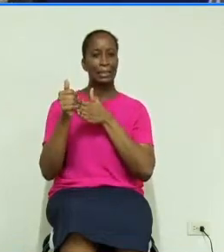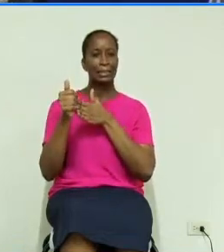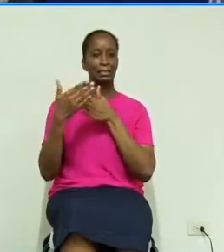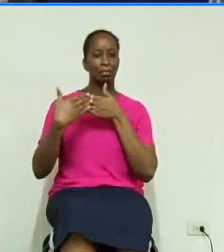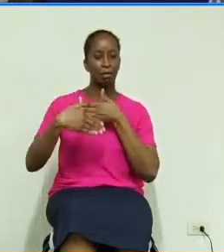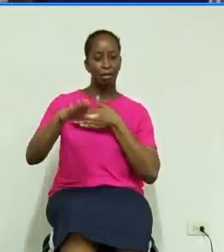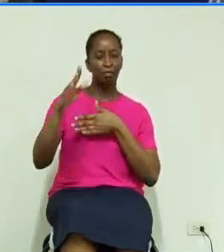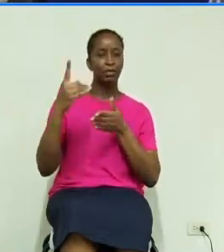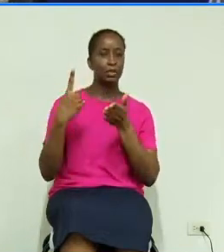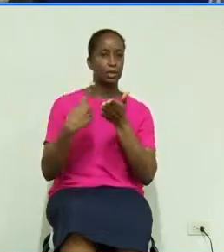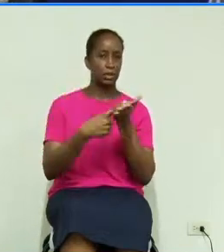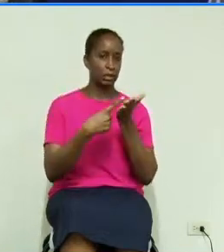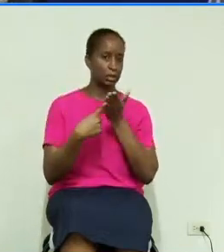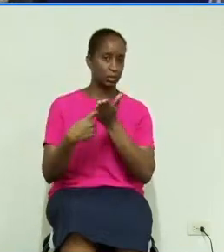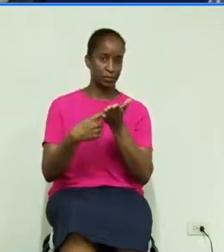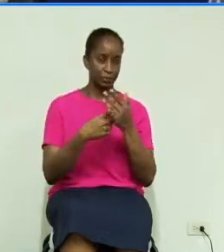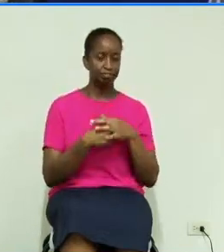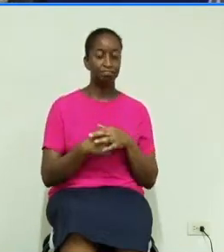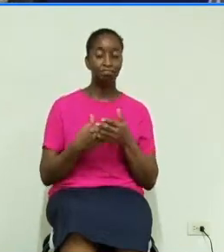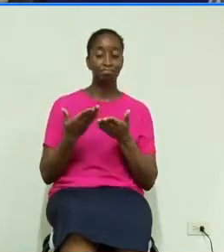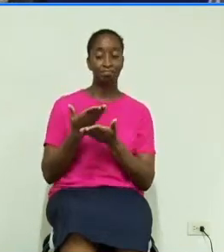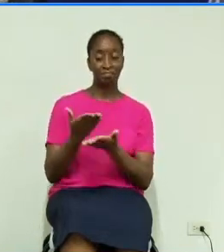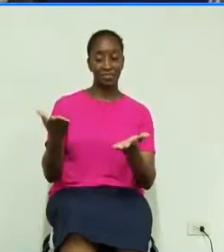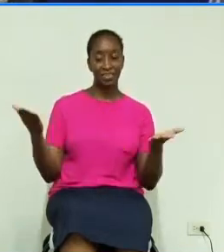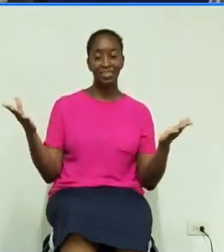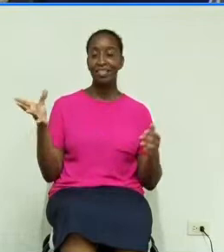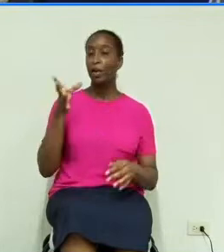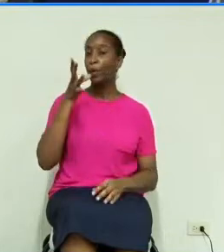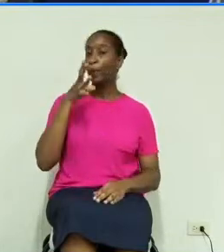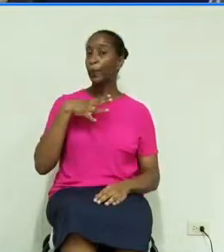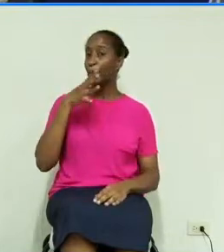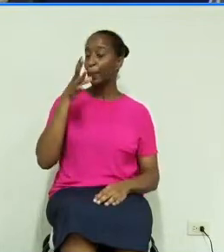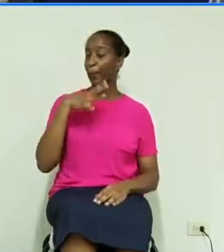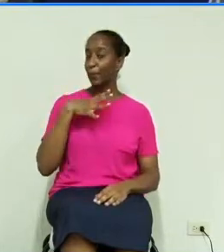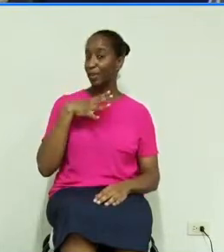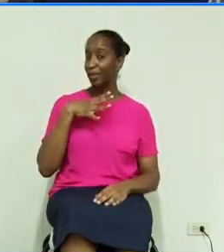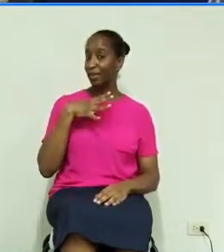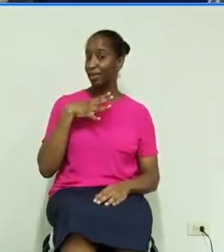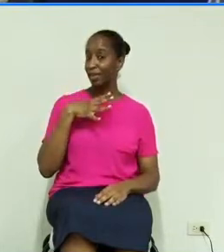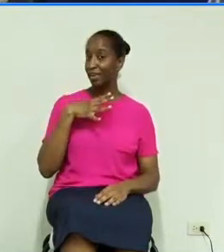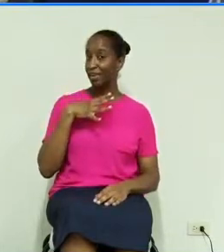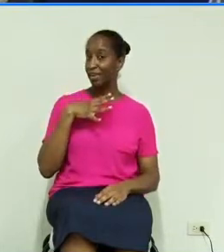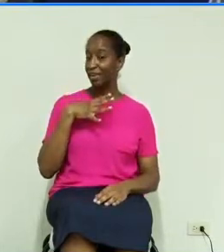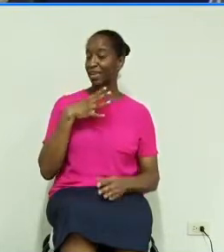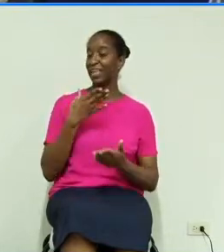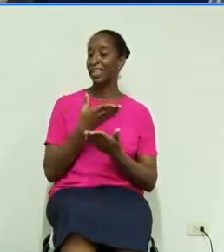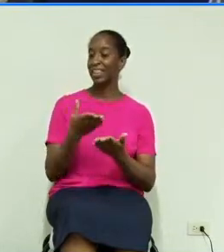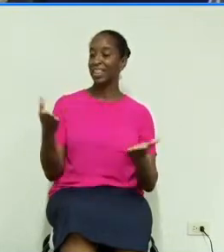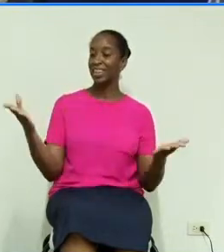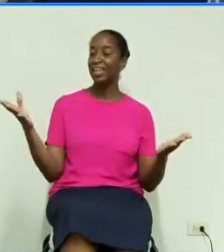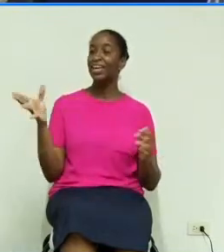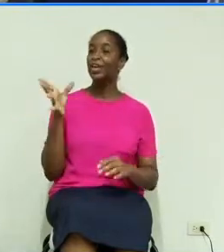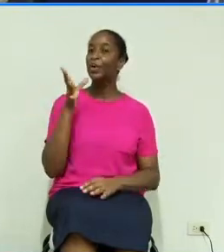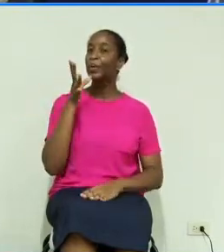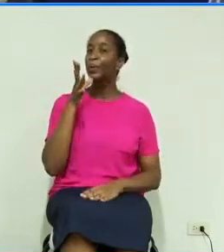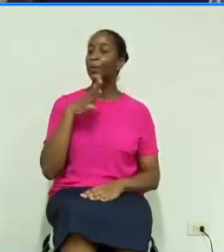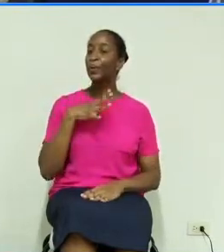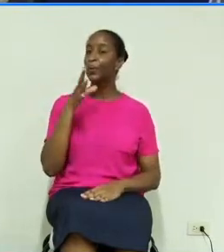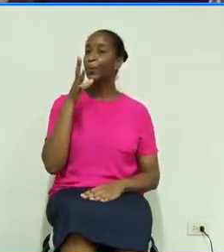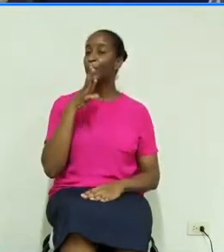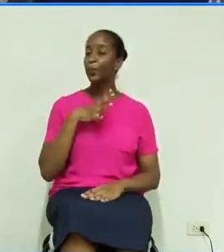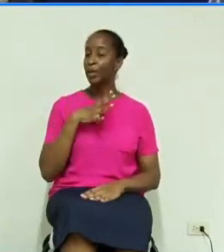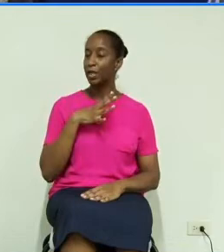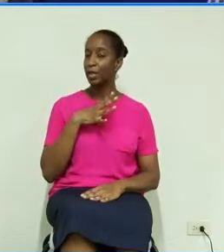of women presenters, and I choose not to use the word ladies. Lady is a term